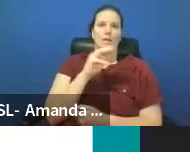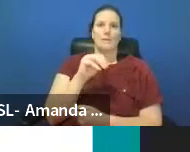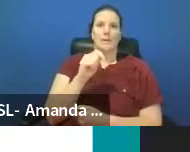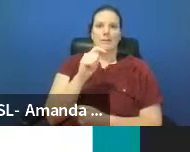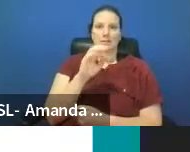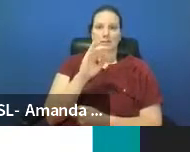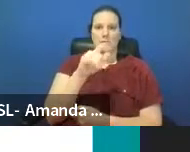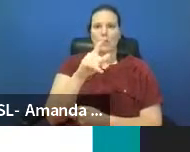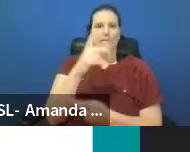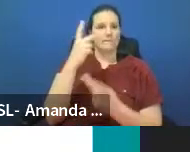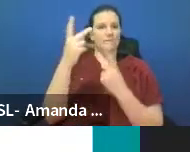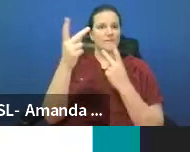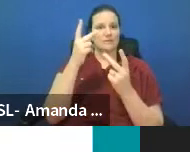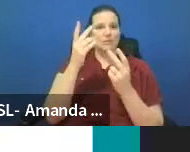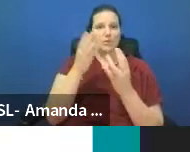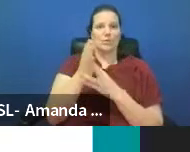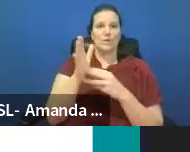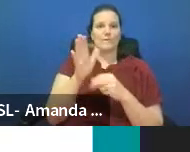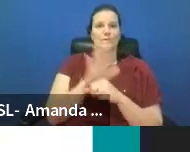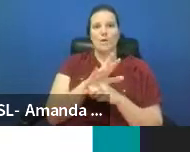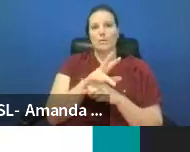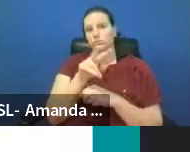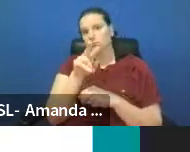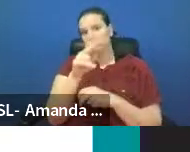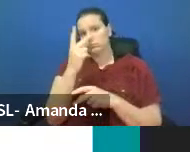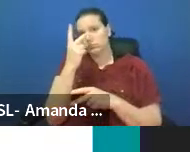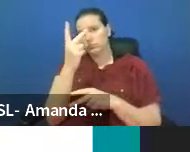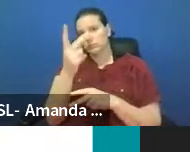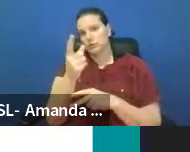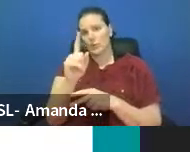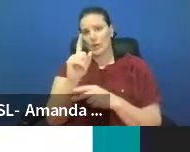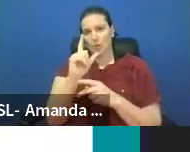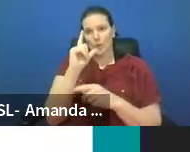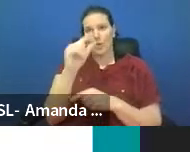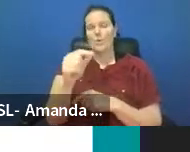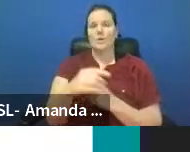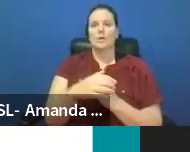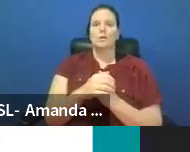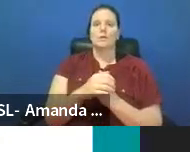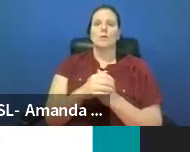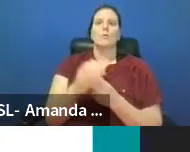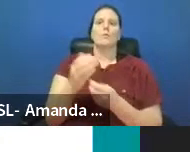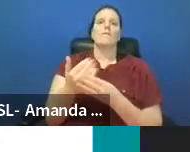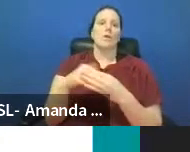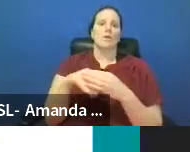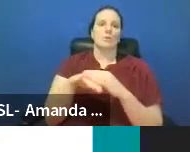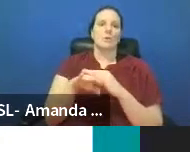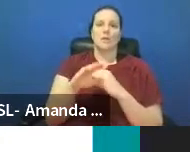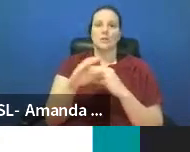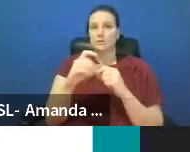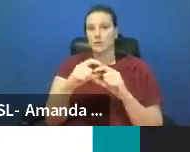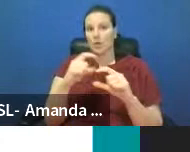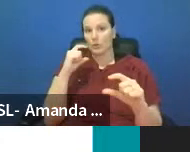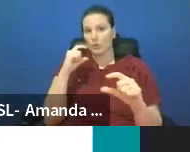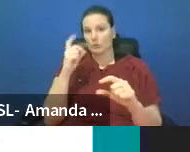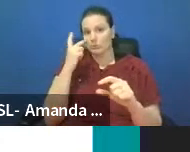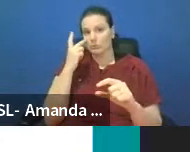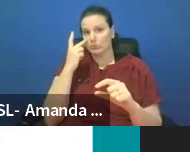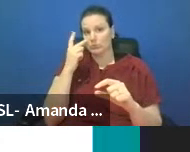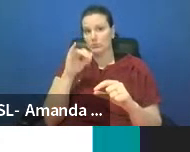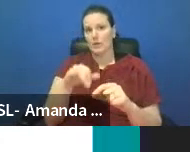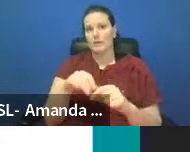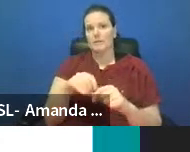and visibility through the whole route, so you can see where you're going before you enter the tunnel. And there's a kind of